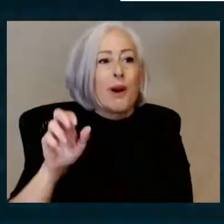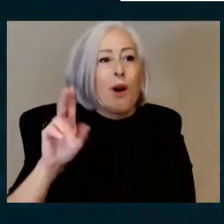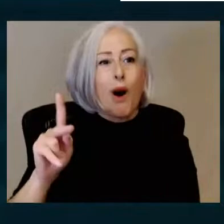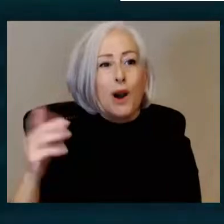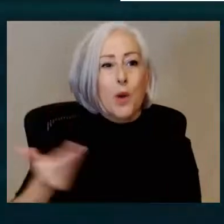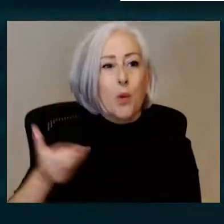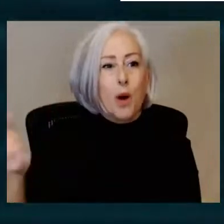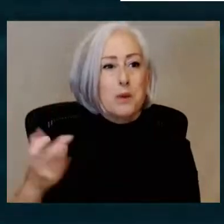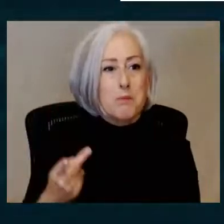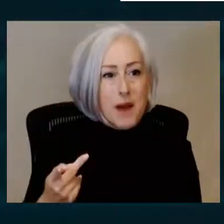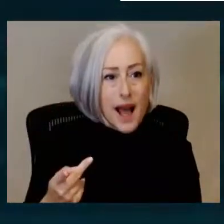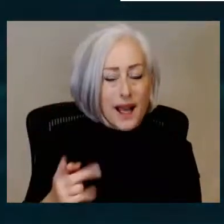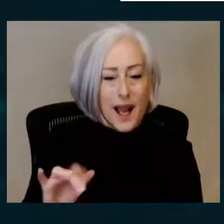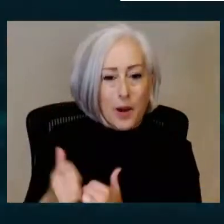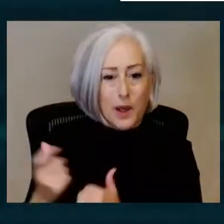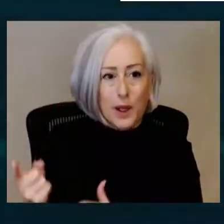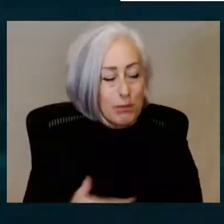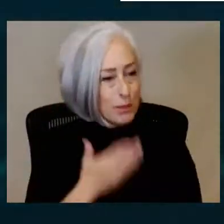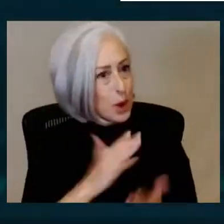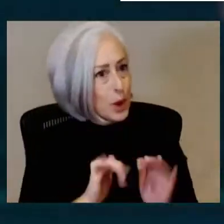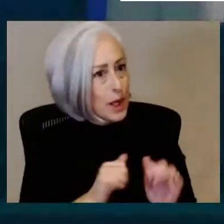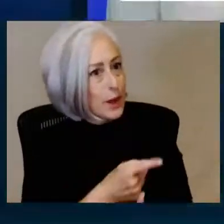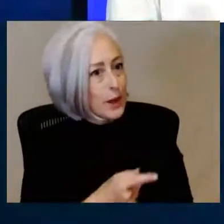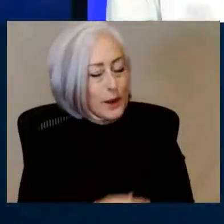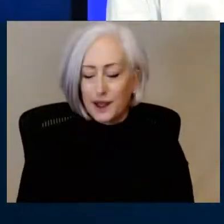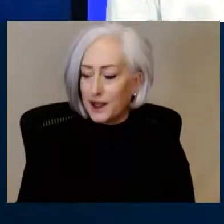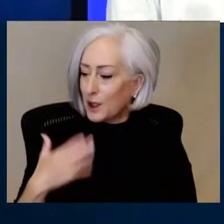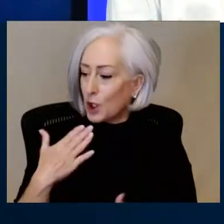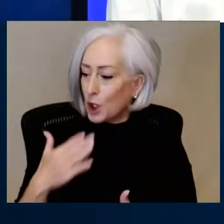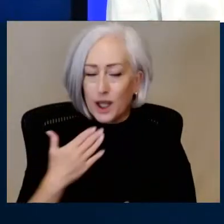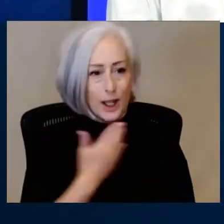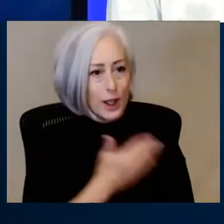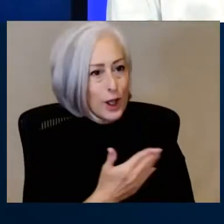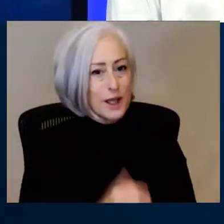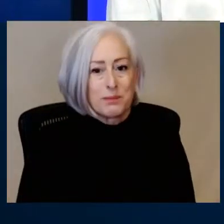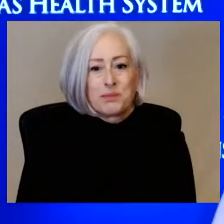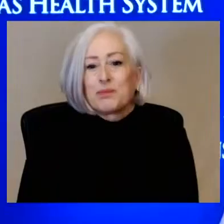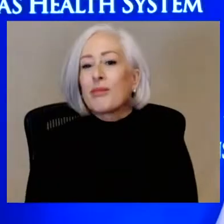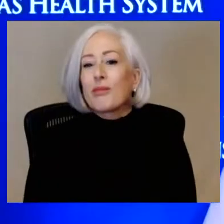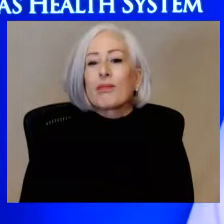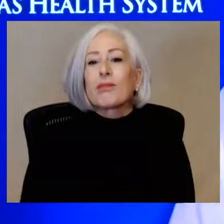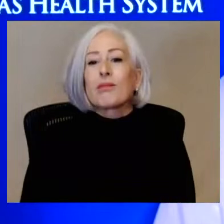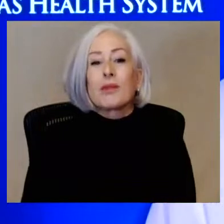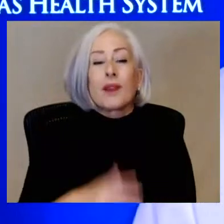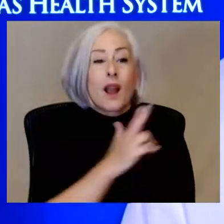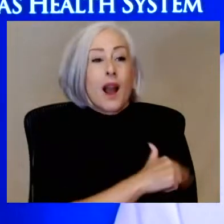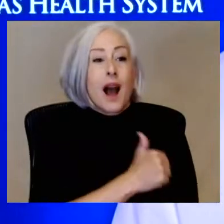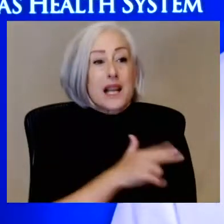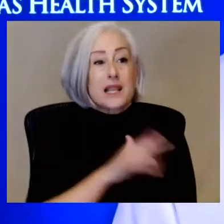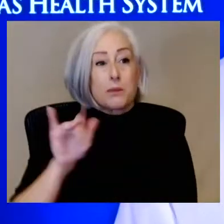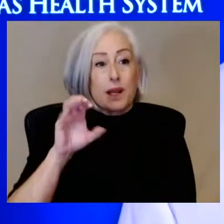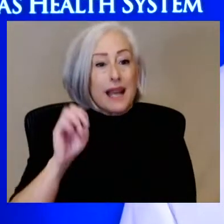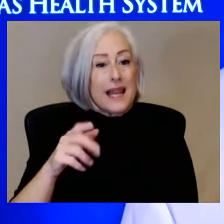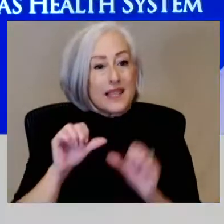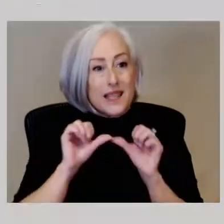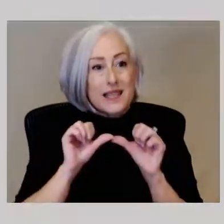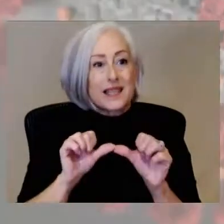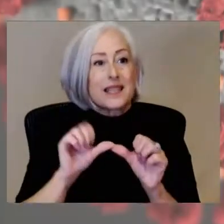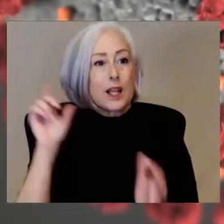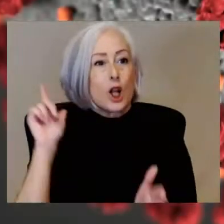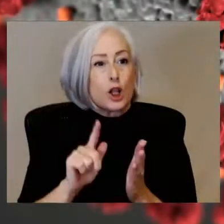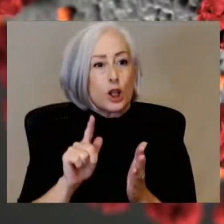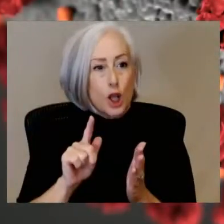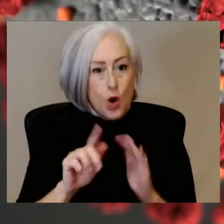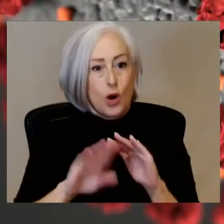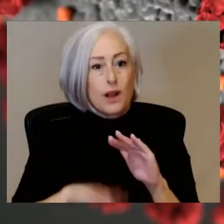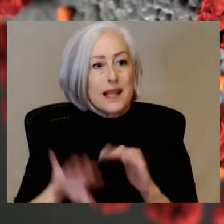morning? I'm good. How's it going? How are we? Yeah, we're good. The cases in the hospital still remain low in the single digits, 7